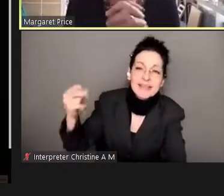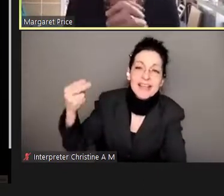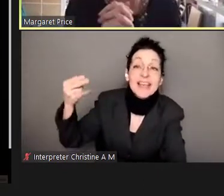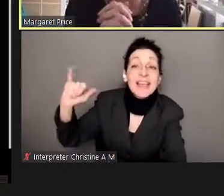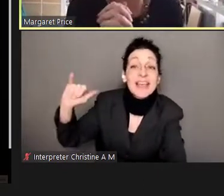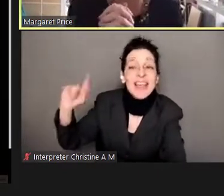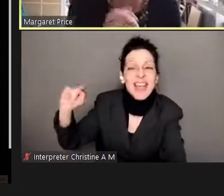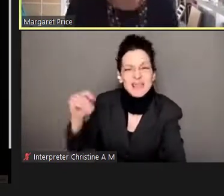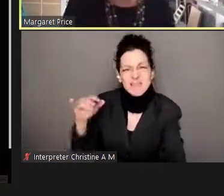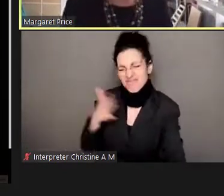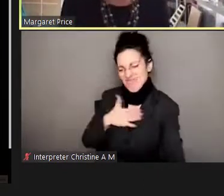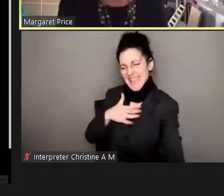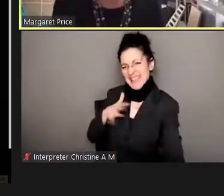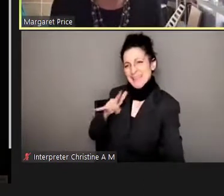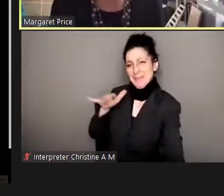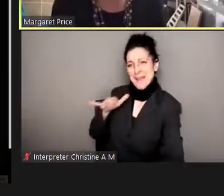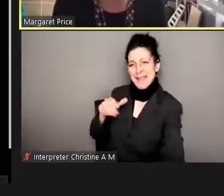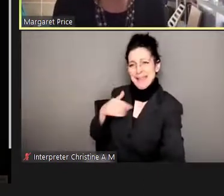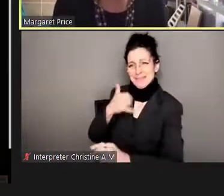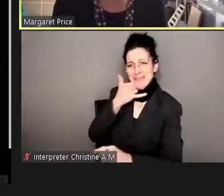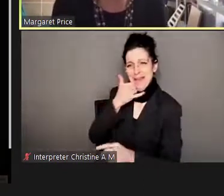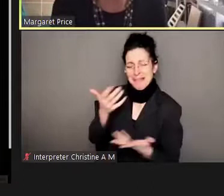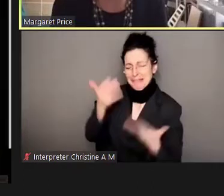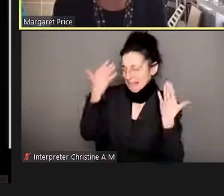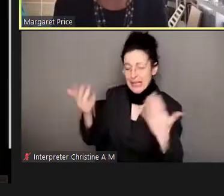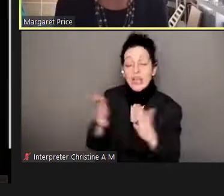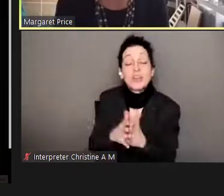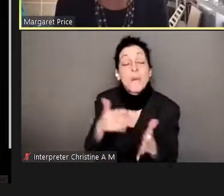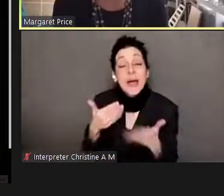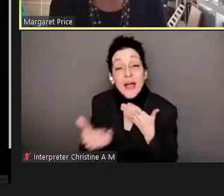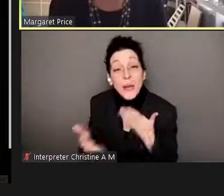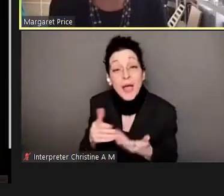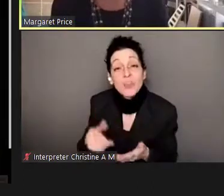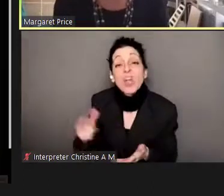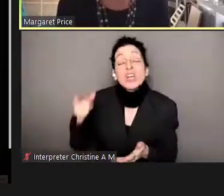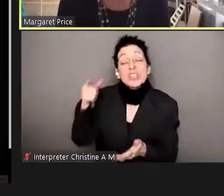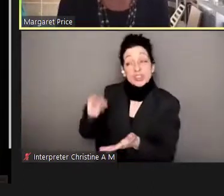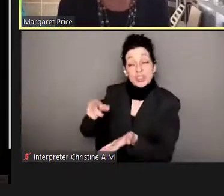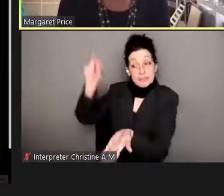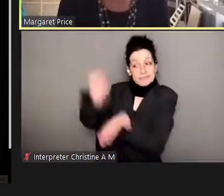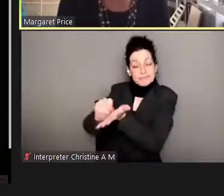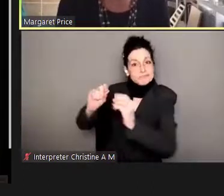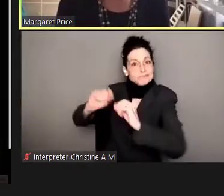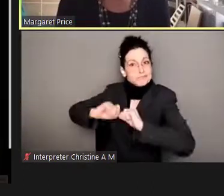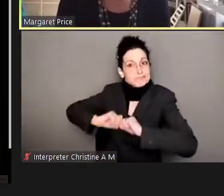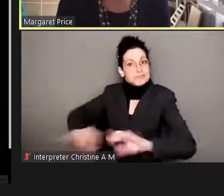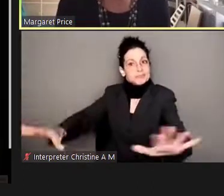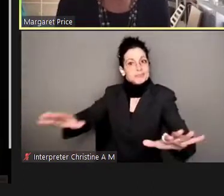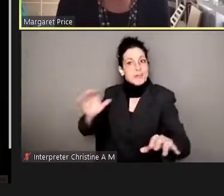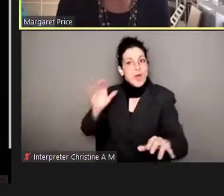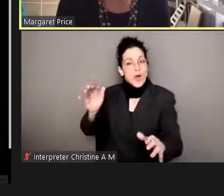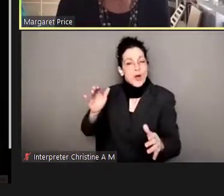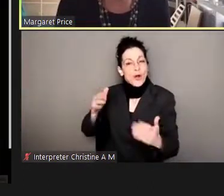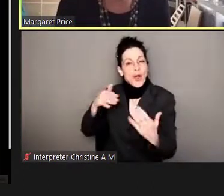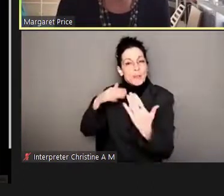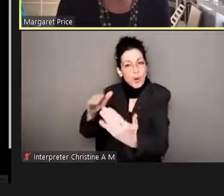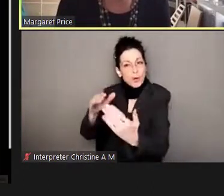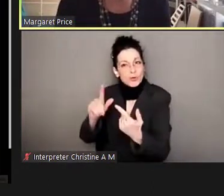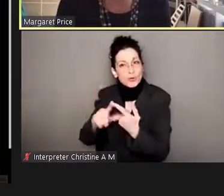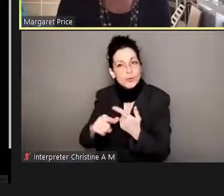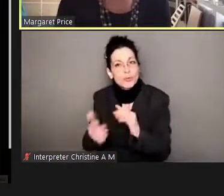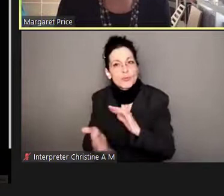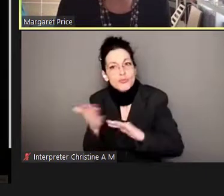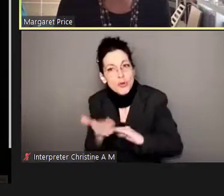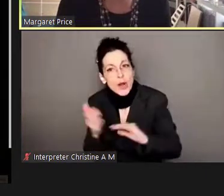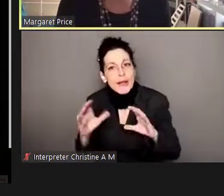She published her strategy for using collaborative note-taking within a class on the Haystack website. So I